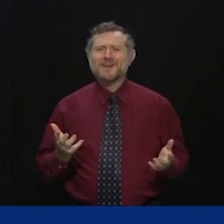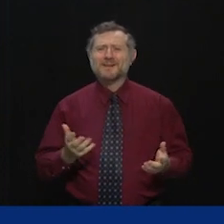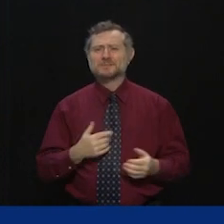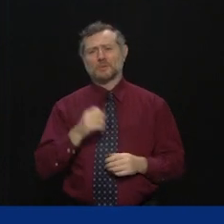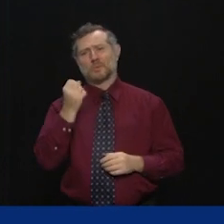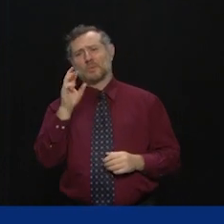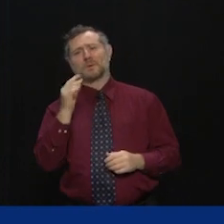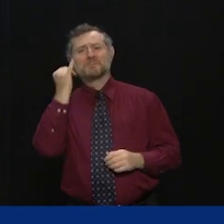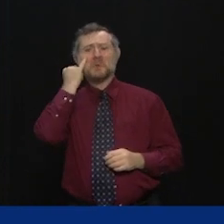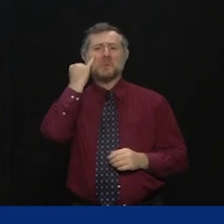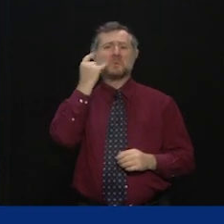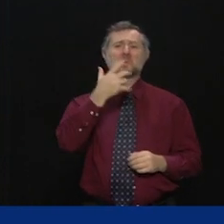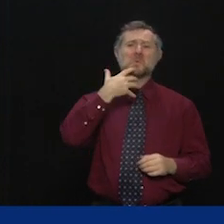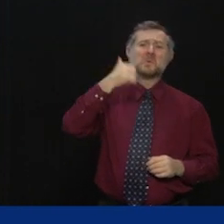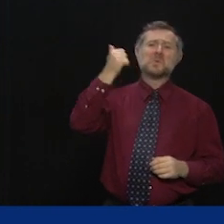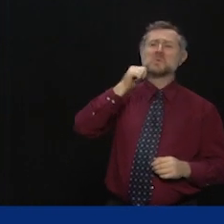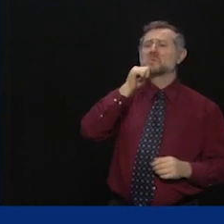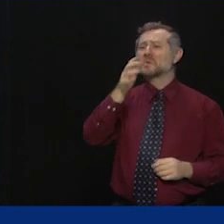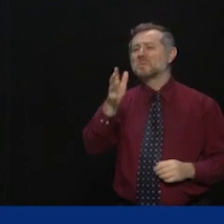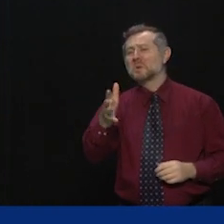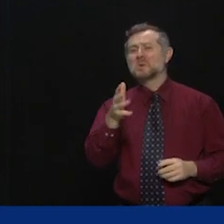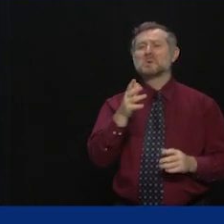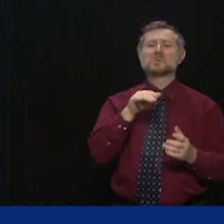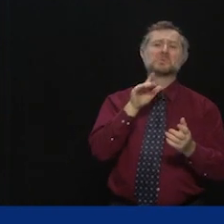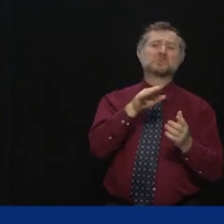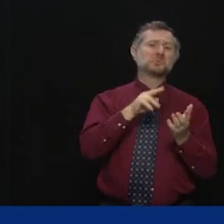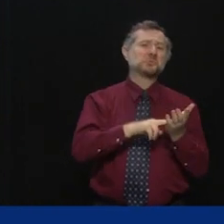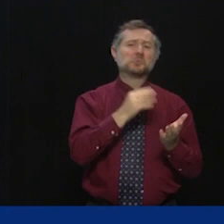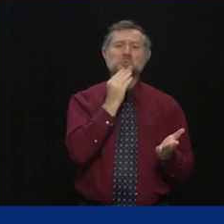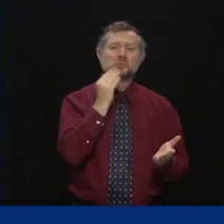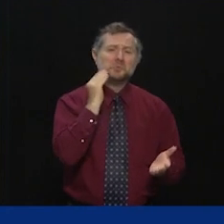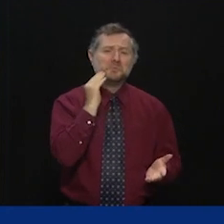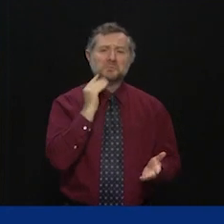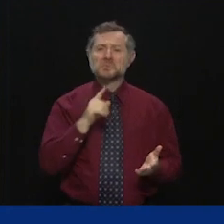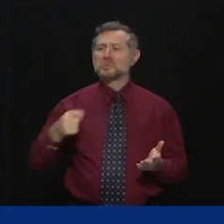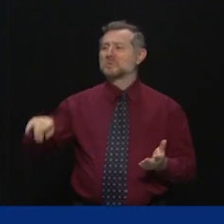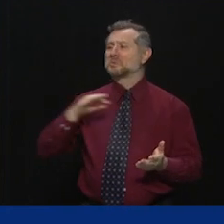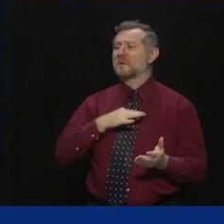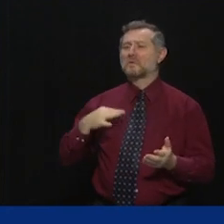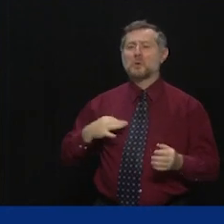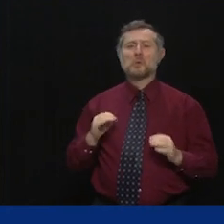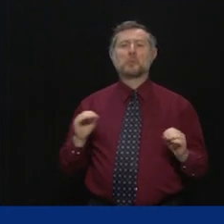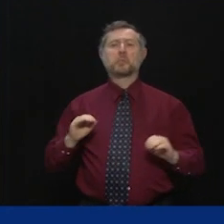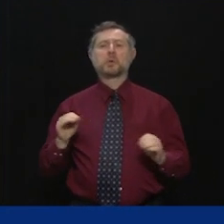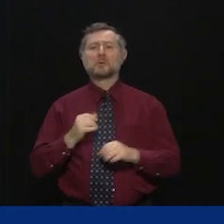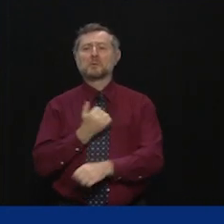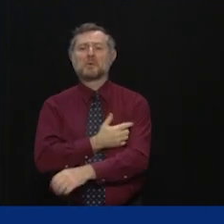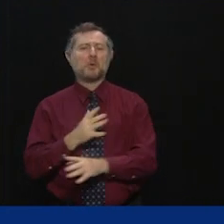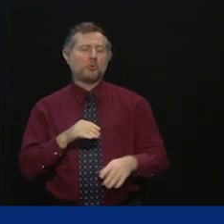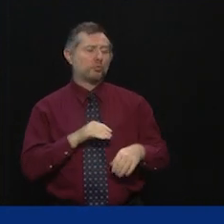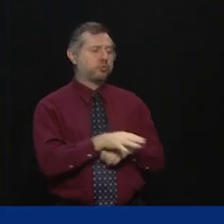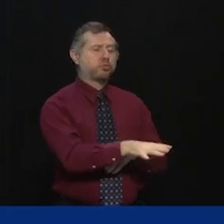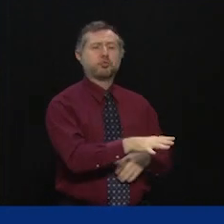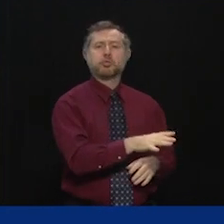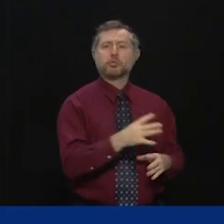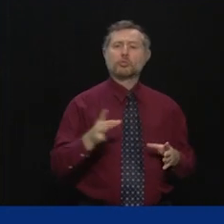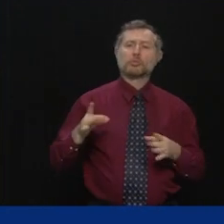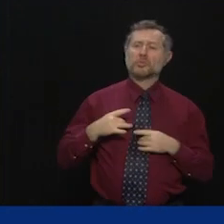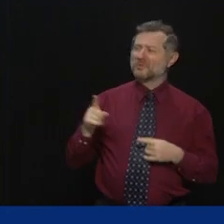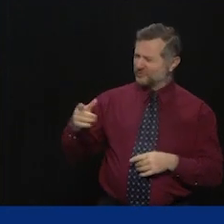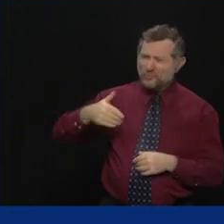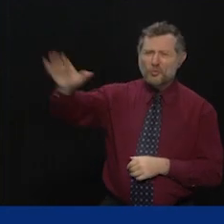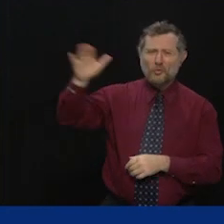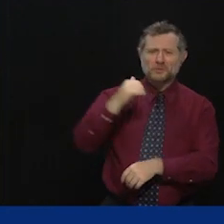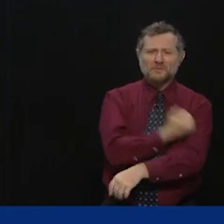parents or grandparents in a nursing home, that they will not get sick because of someone who's charged with their care? We're talking about